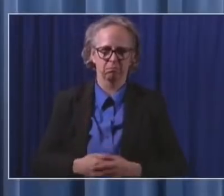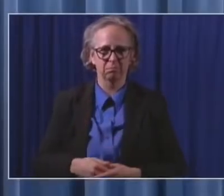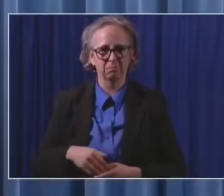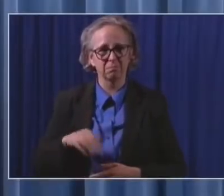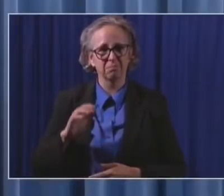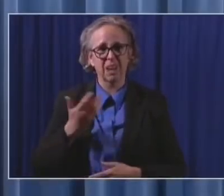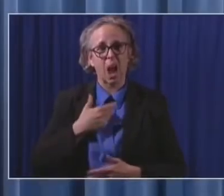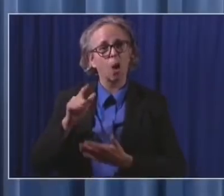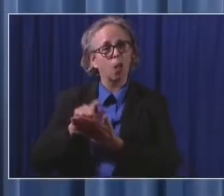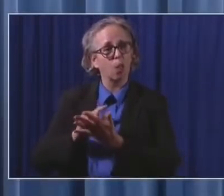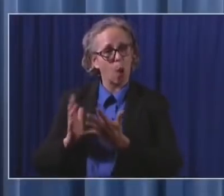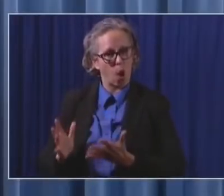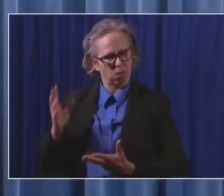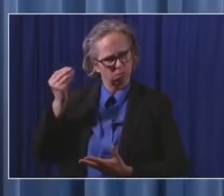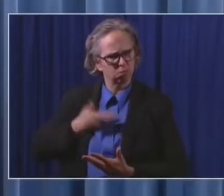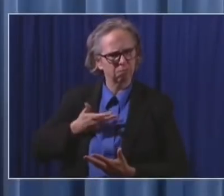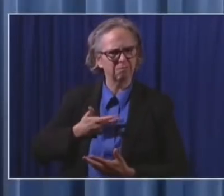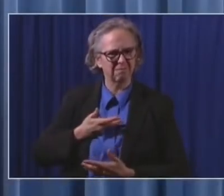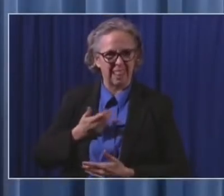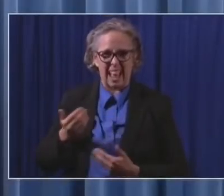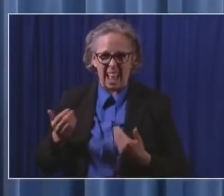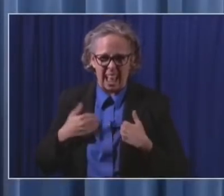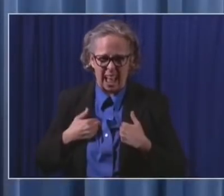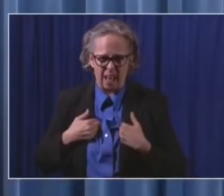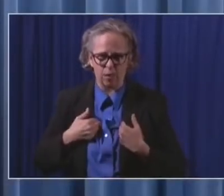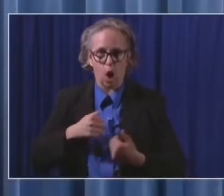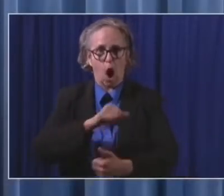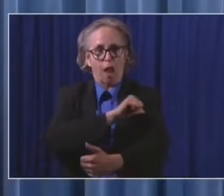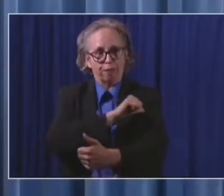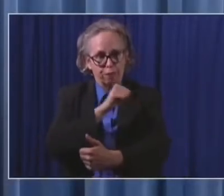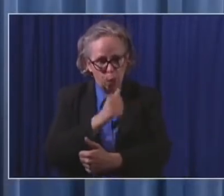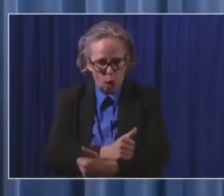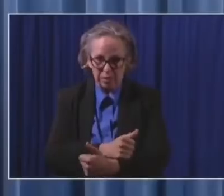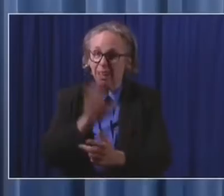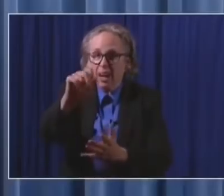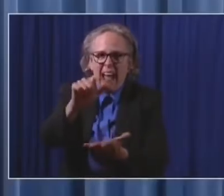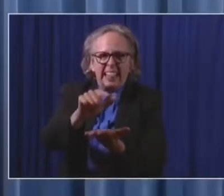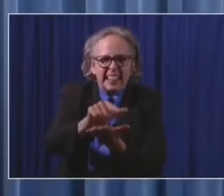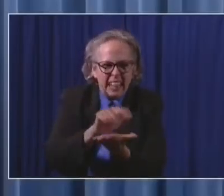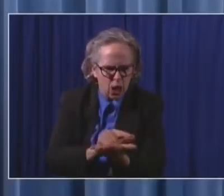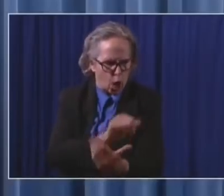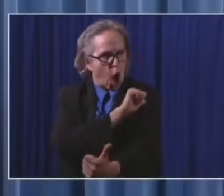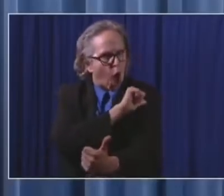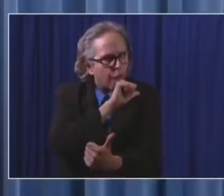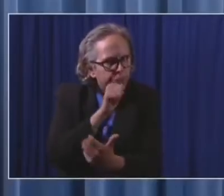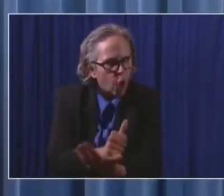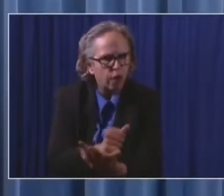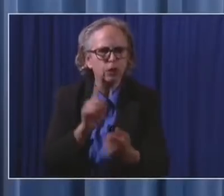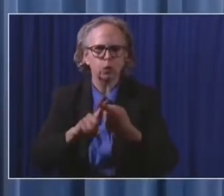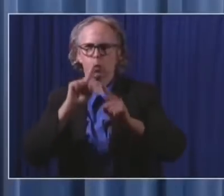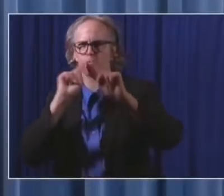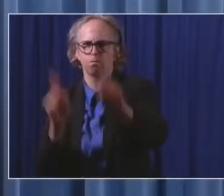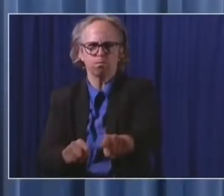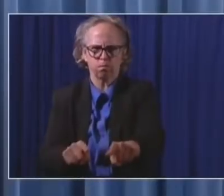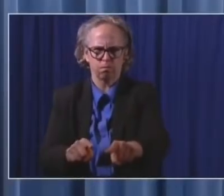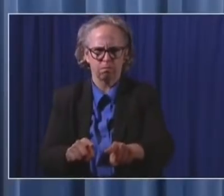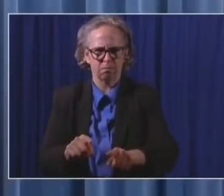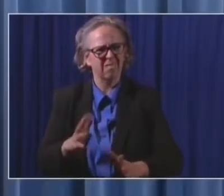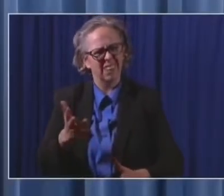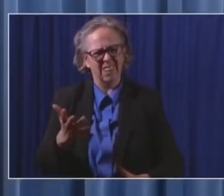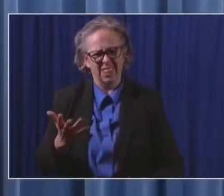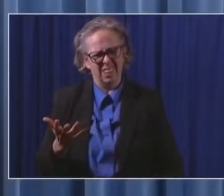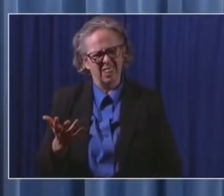I'm sure that there will be lawsuits, Jim, that will be filed as a result of that. Our lawyers tell us that we do have